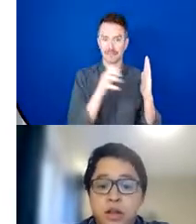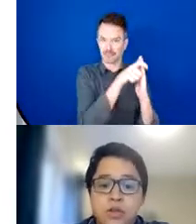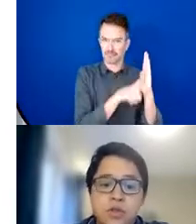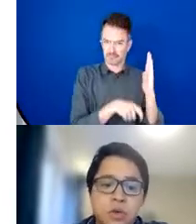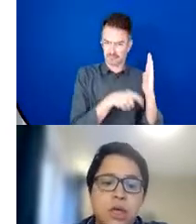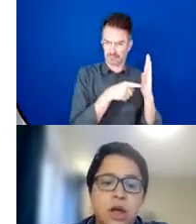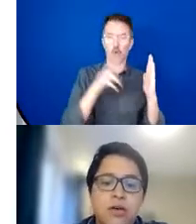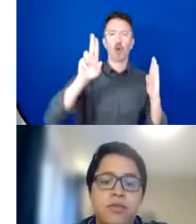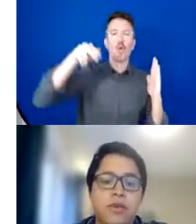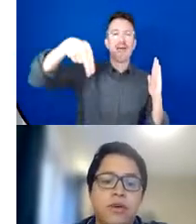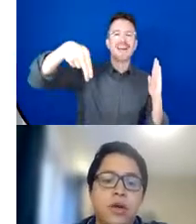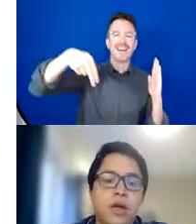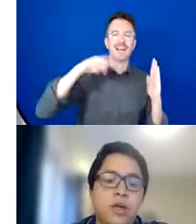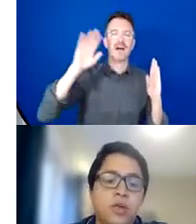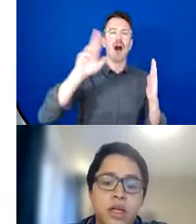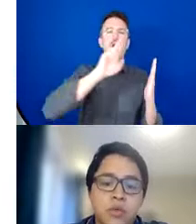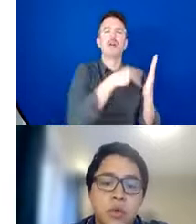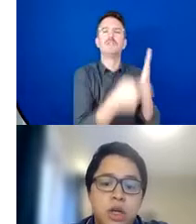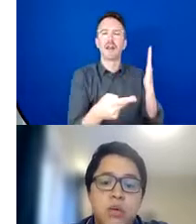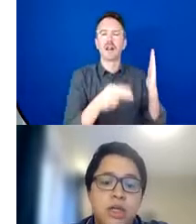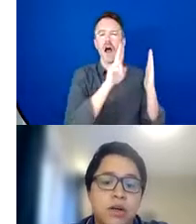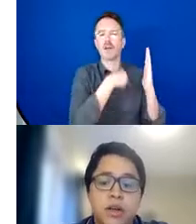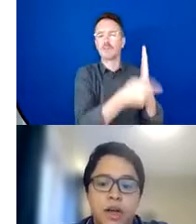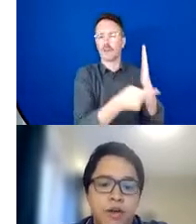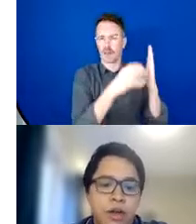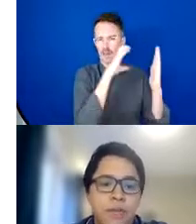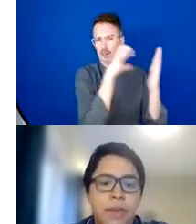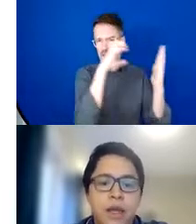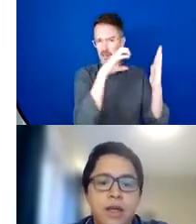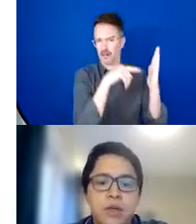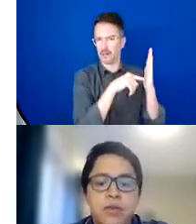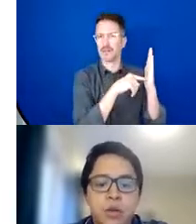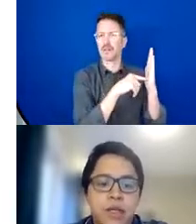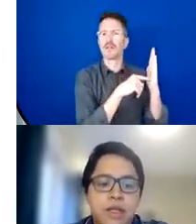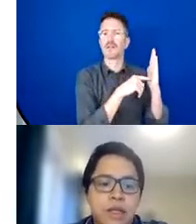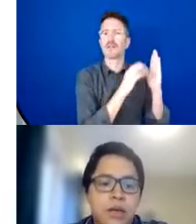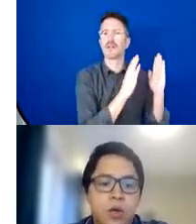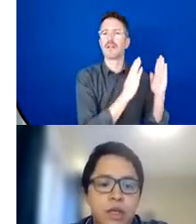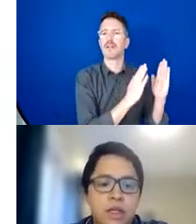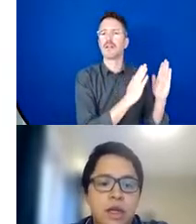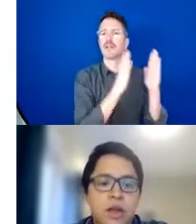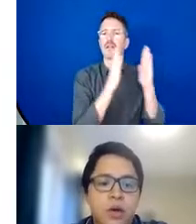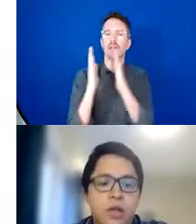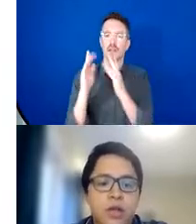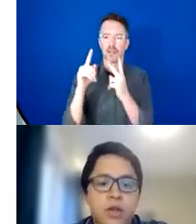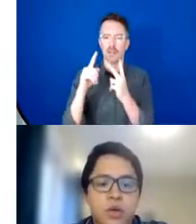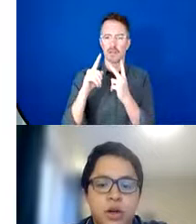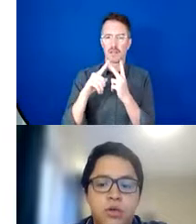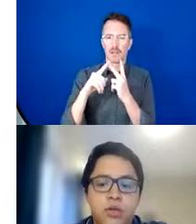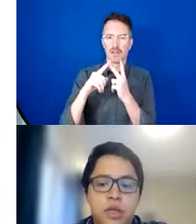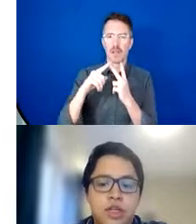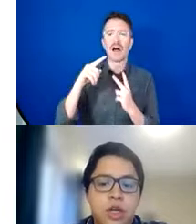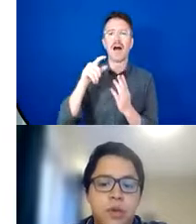officer telling the story of youth leaders working on mental health in Africa. So if you could please take a moment and look at the